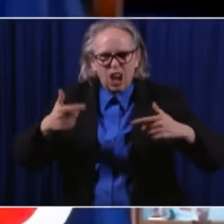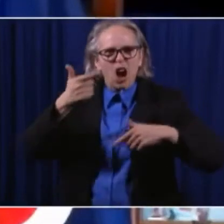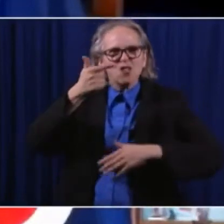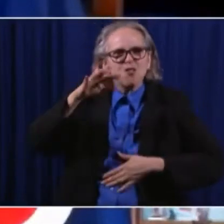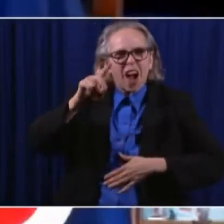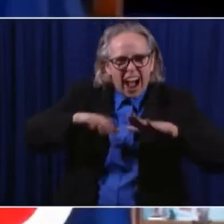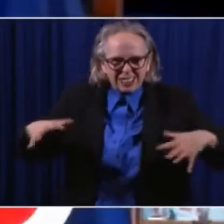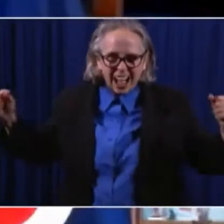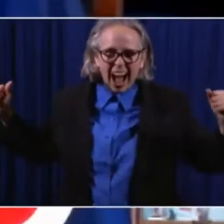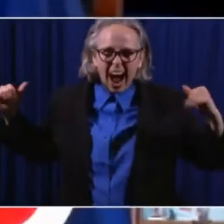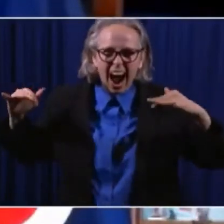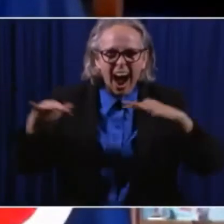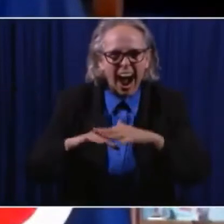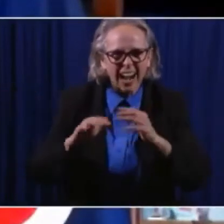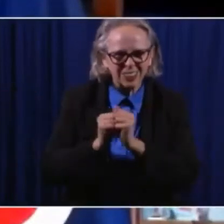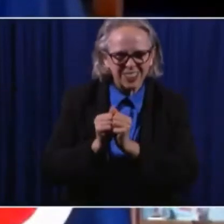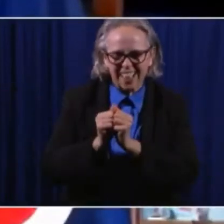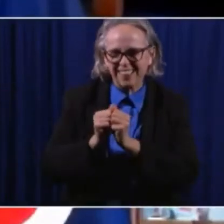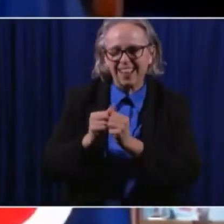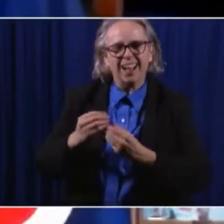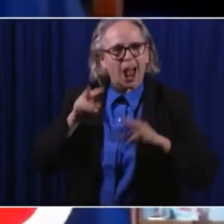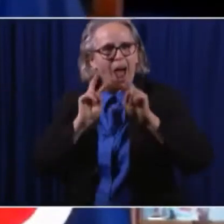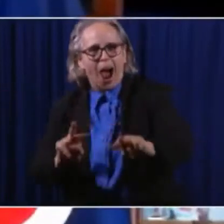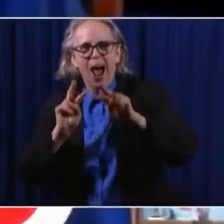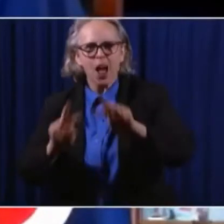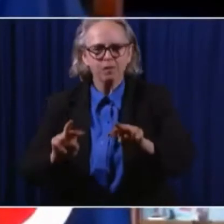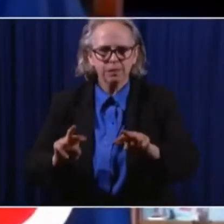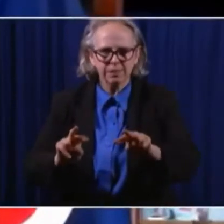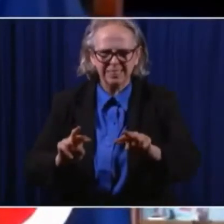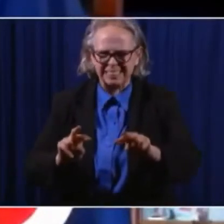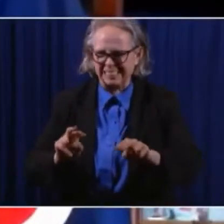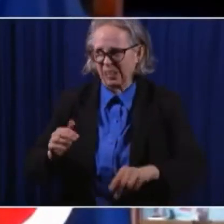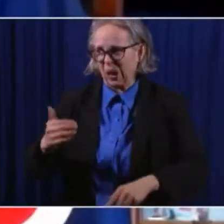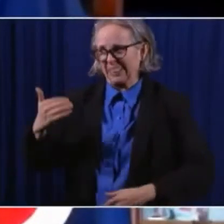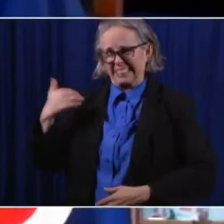And I knew when I picked up the phone, answered my dad's call, he was